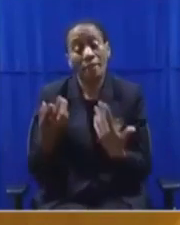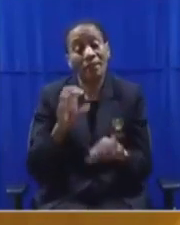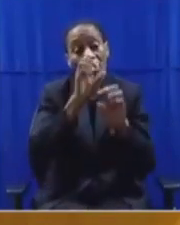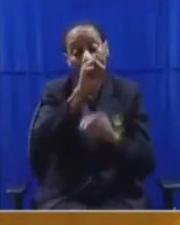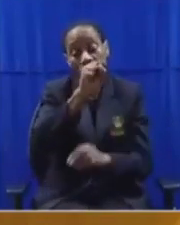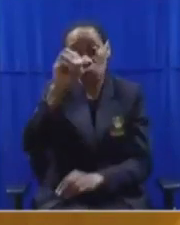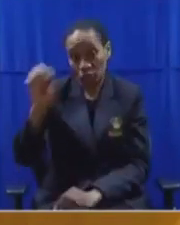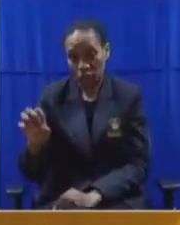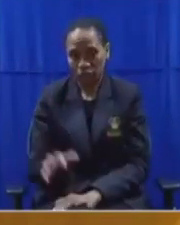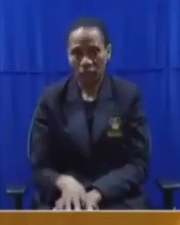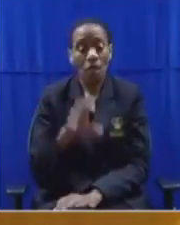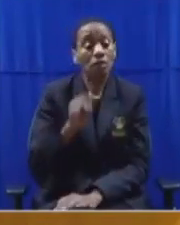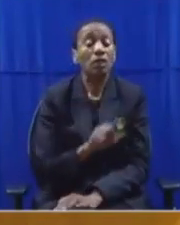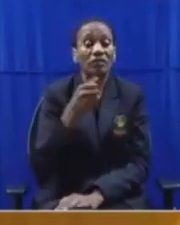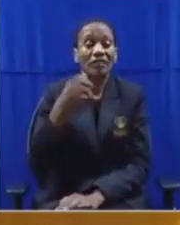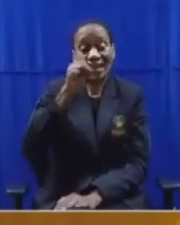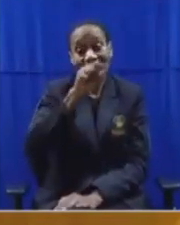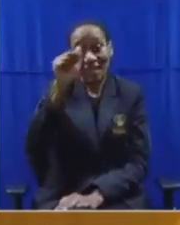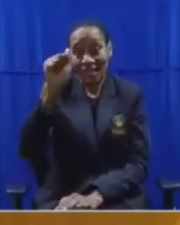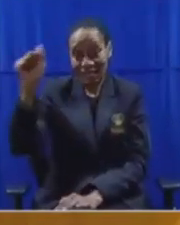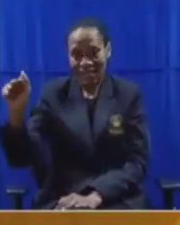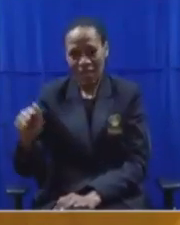entities. South African Airways debt,